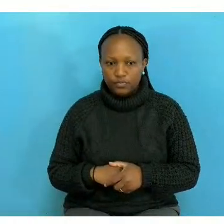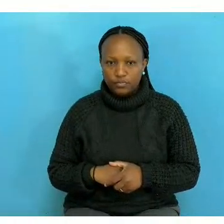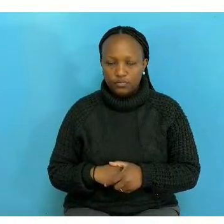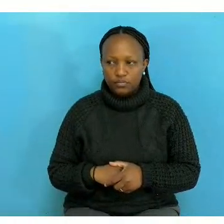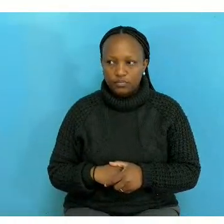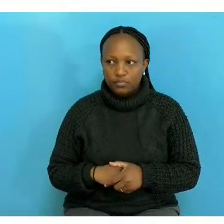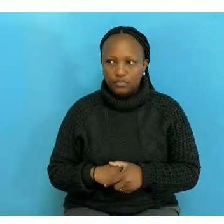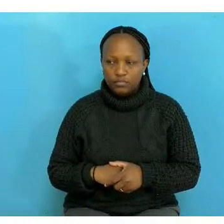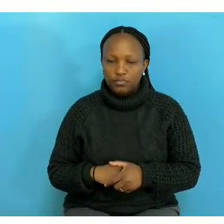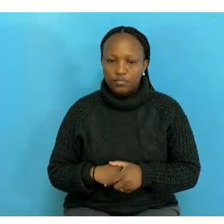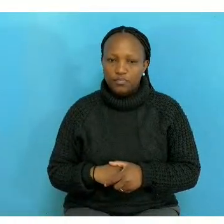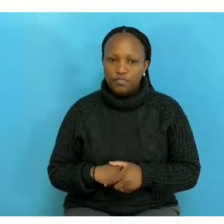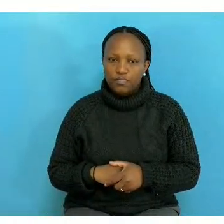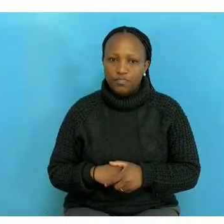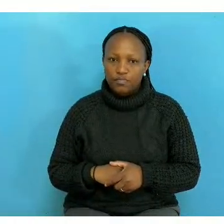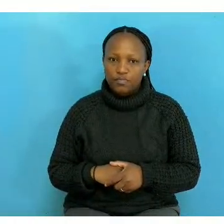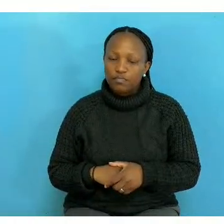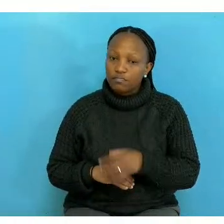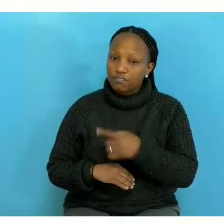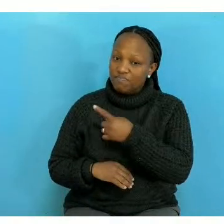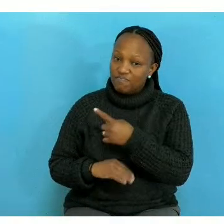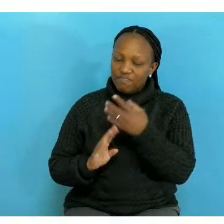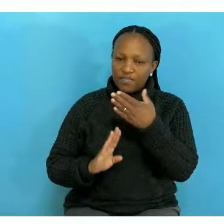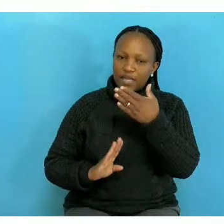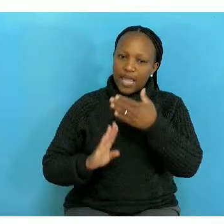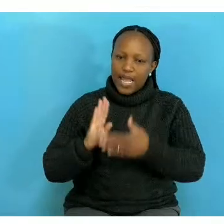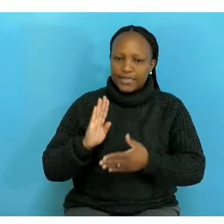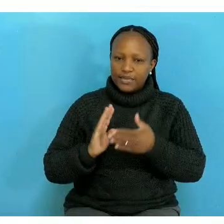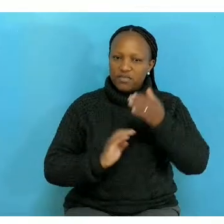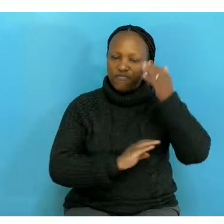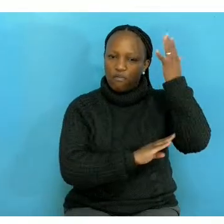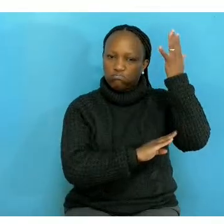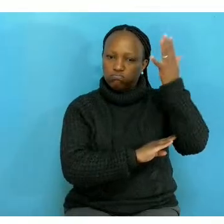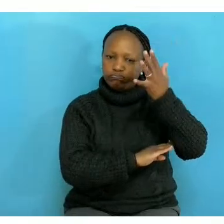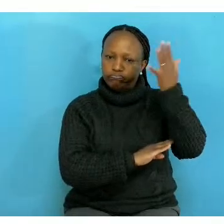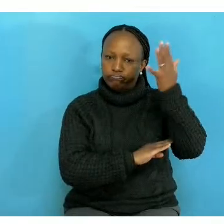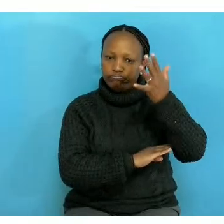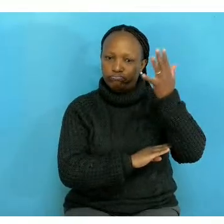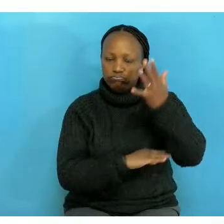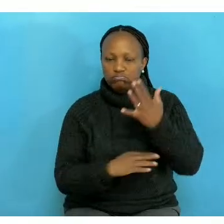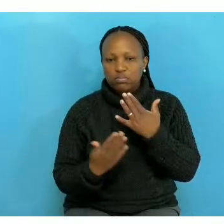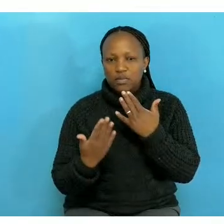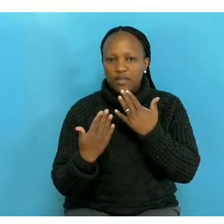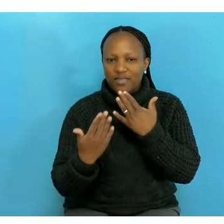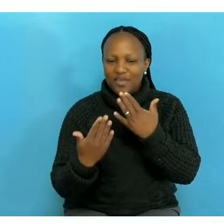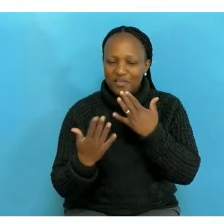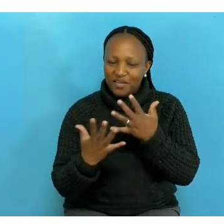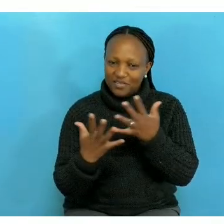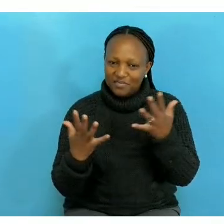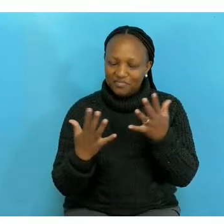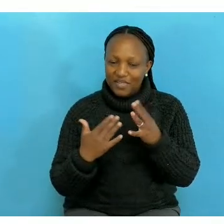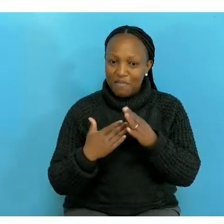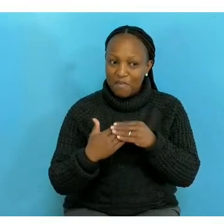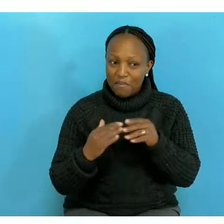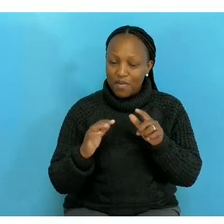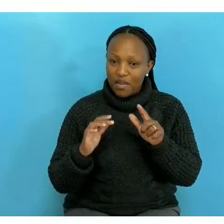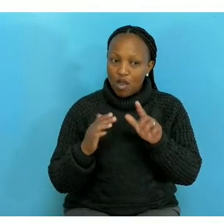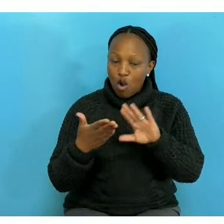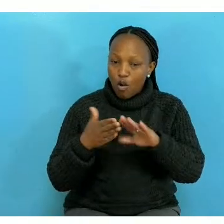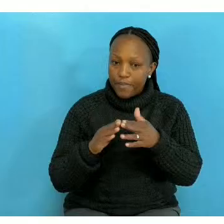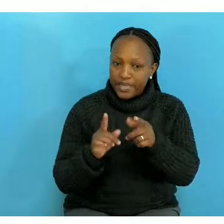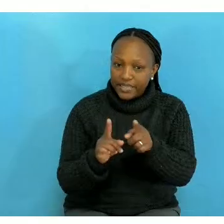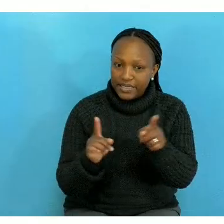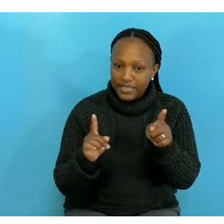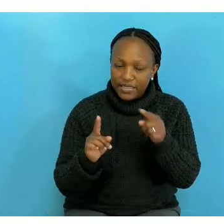This takes us to the end of our presentation. Thank you very much, members of the community and